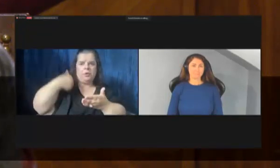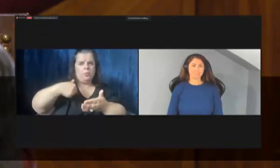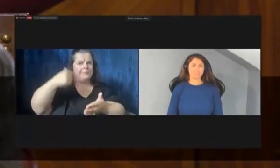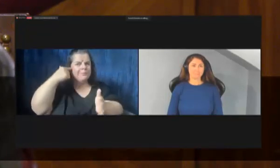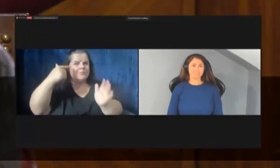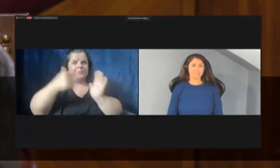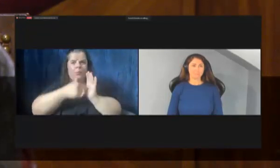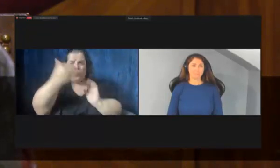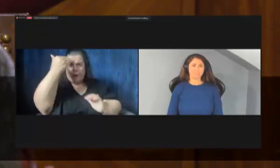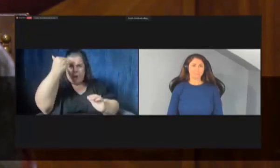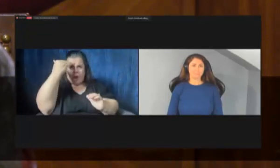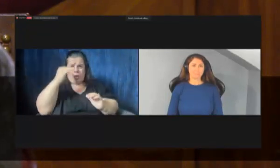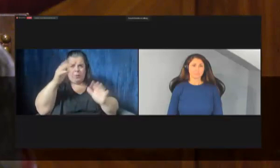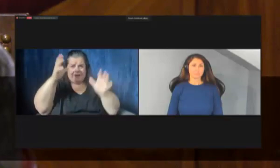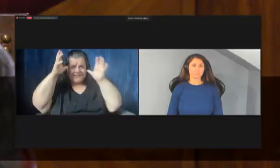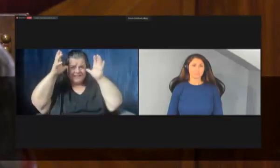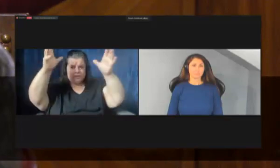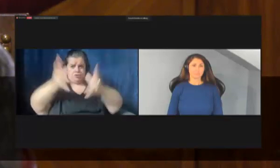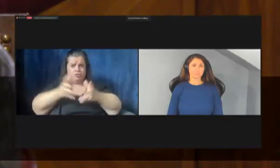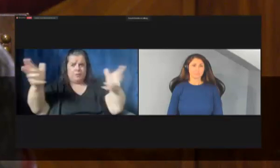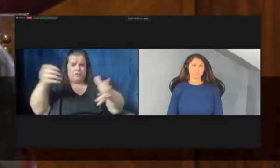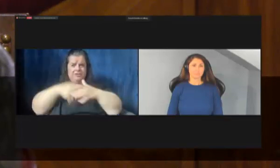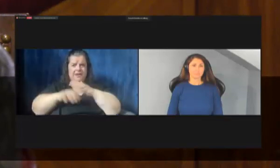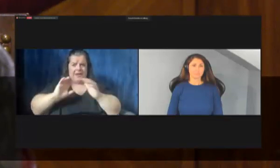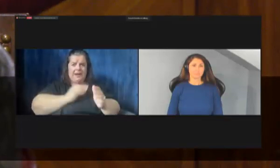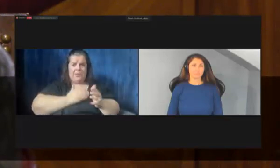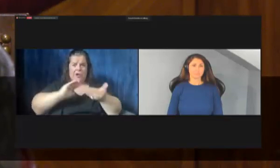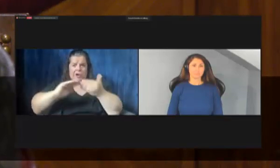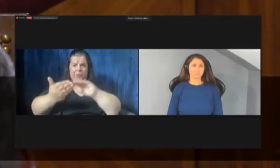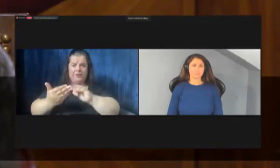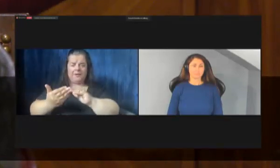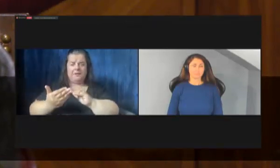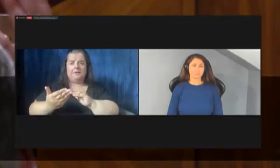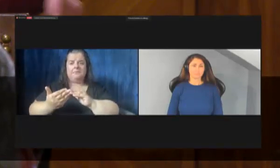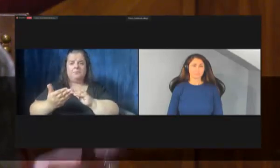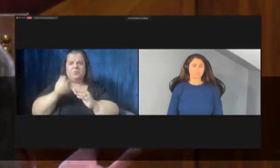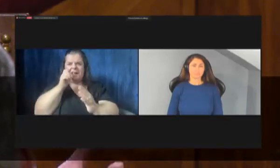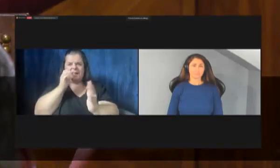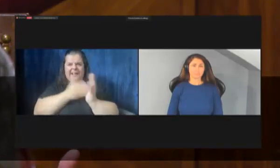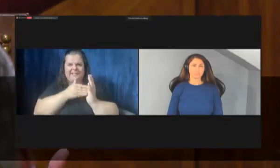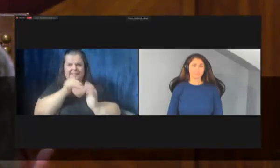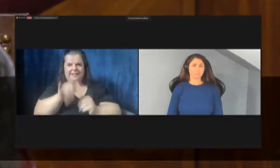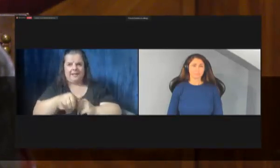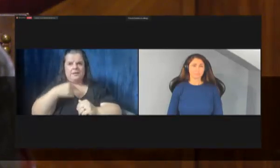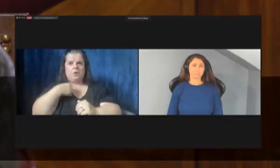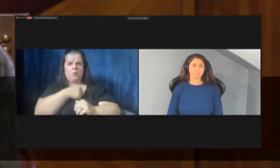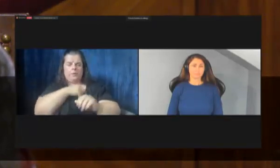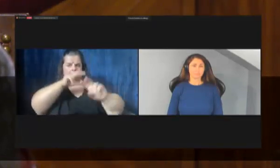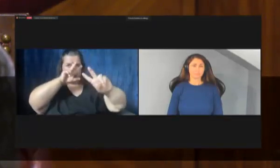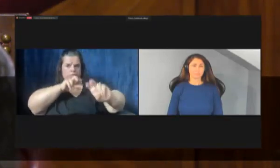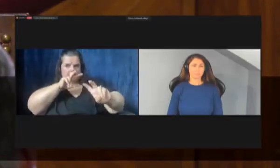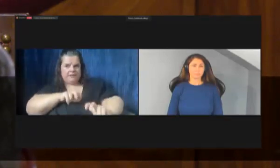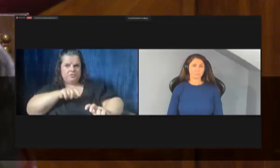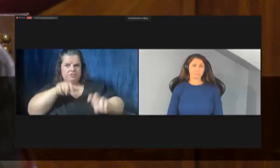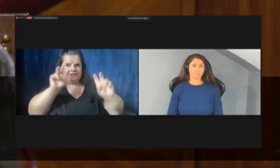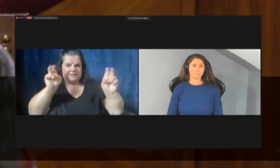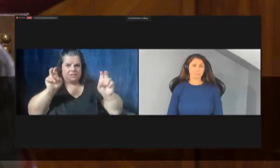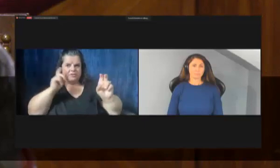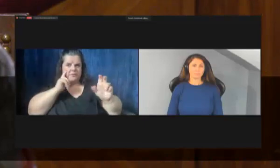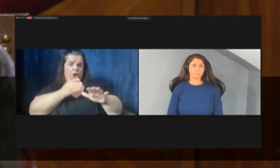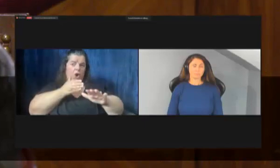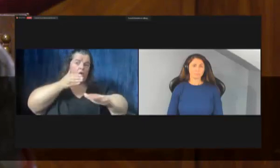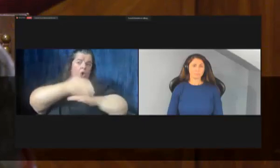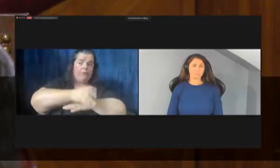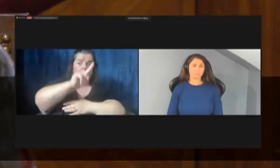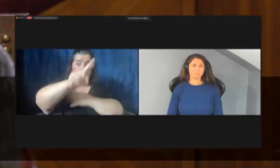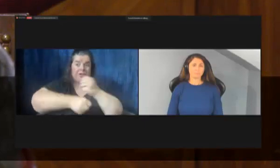in our community, so we're not disputing that. We have been researching this issue for well over a year.